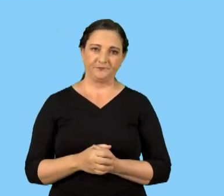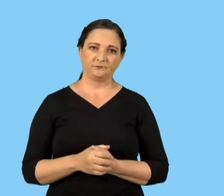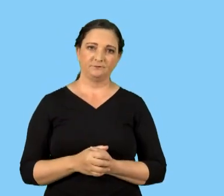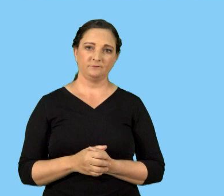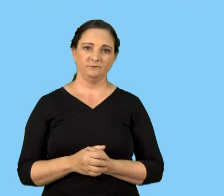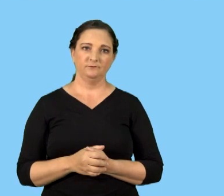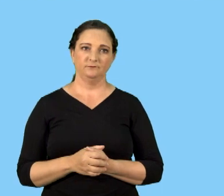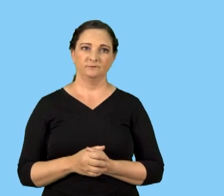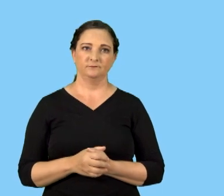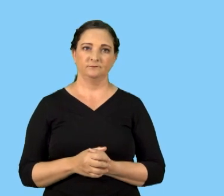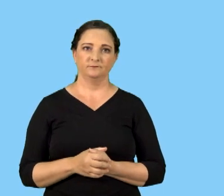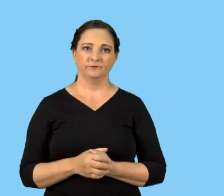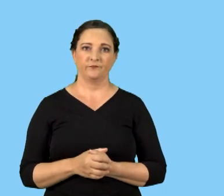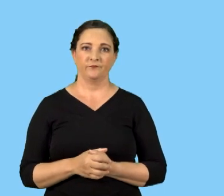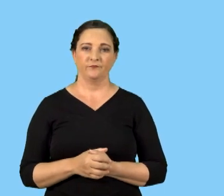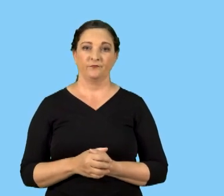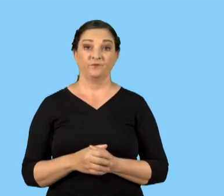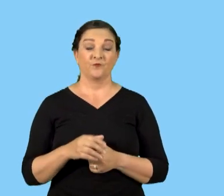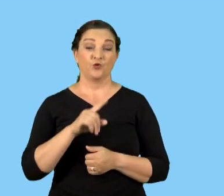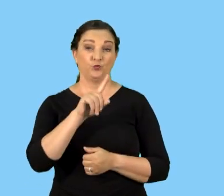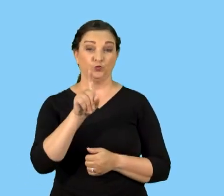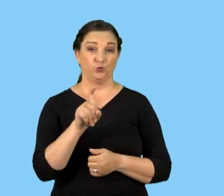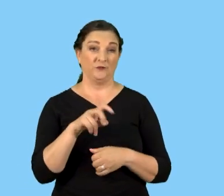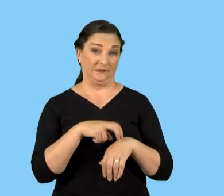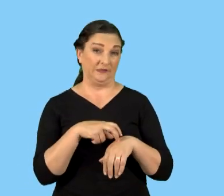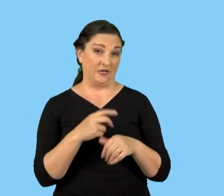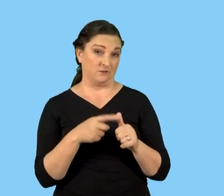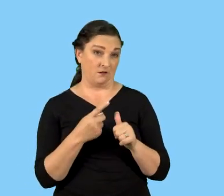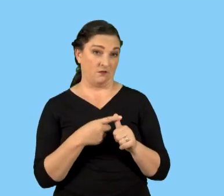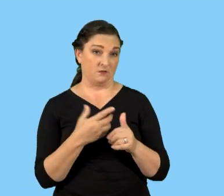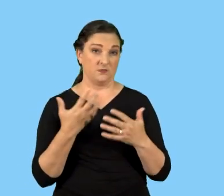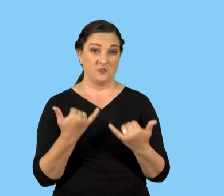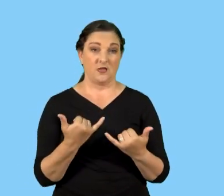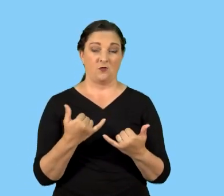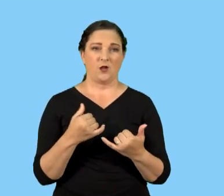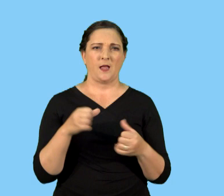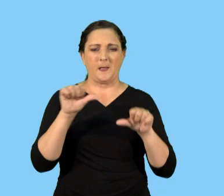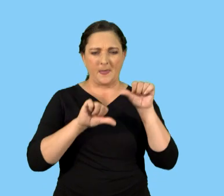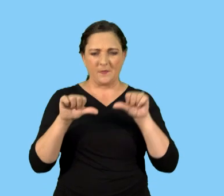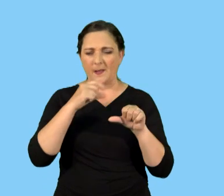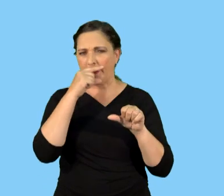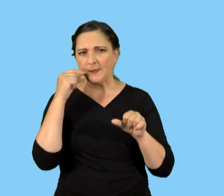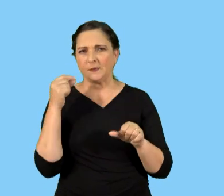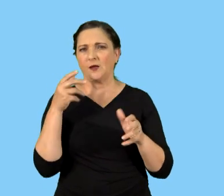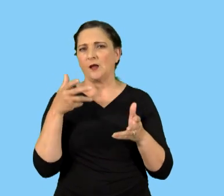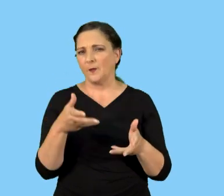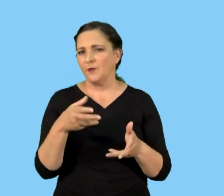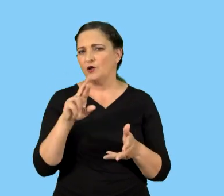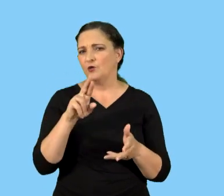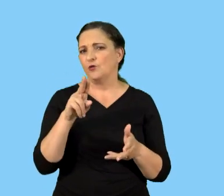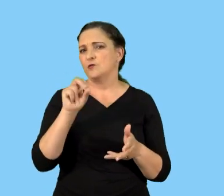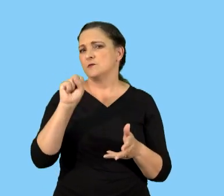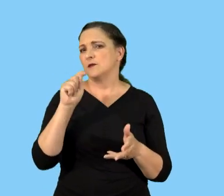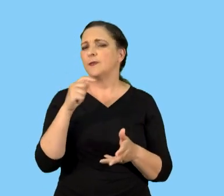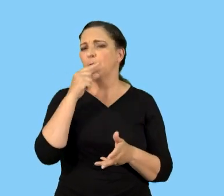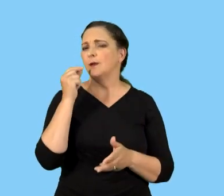start. We are given that we need to answer this question, that what is the chemical name of rust? So